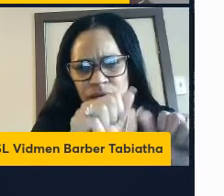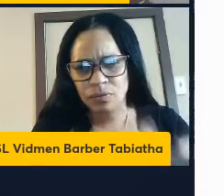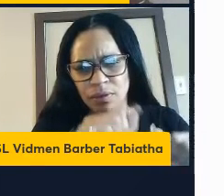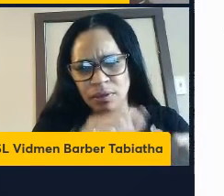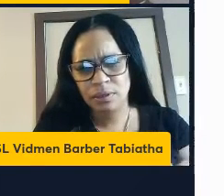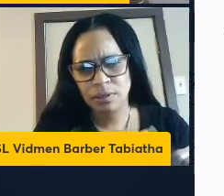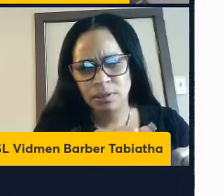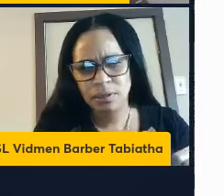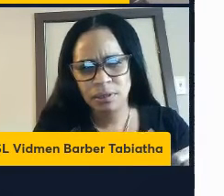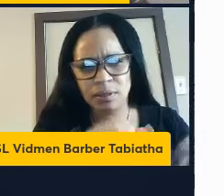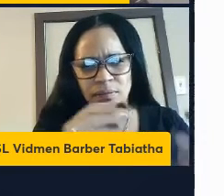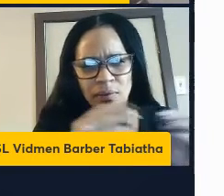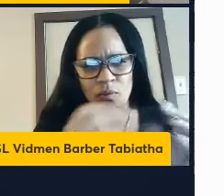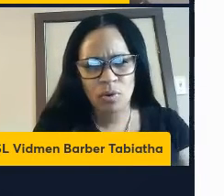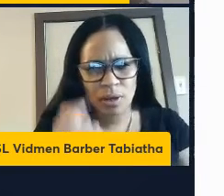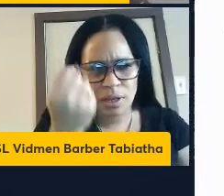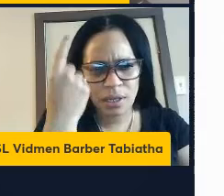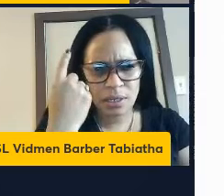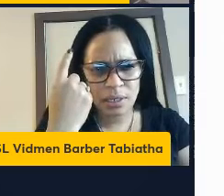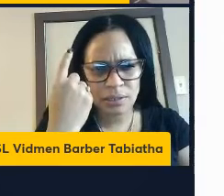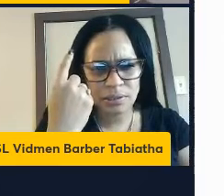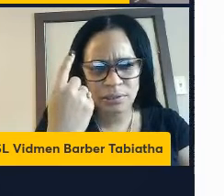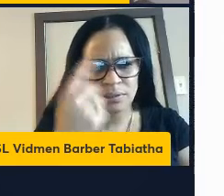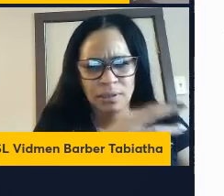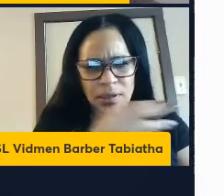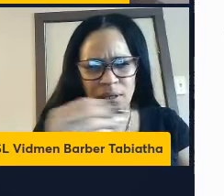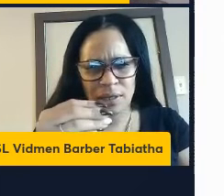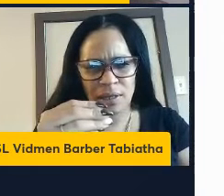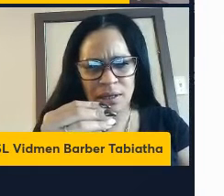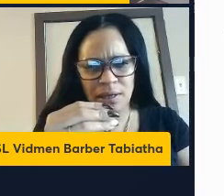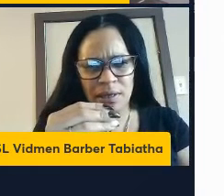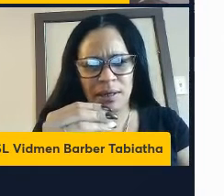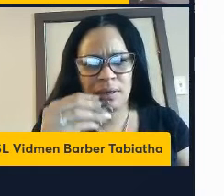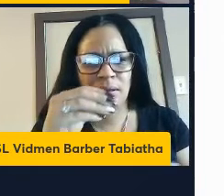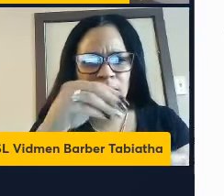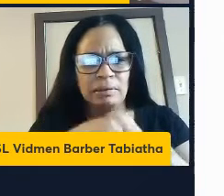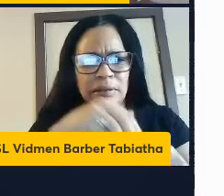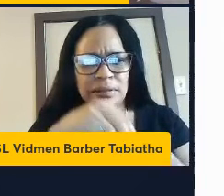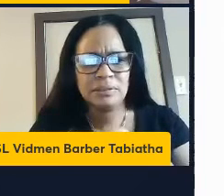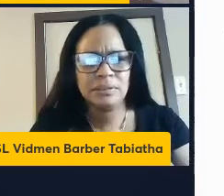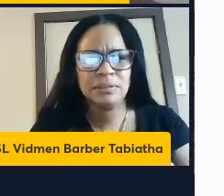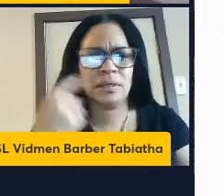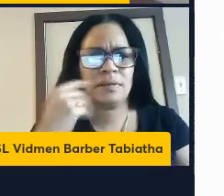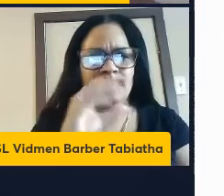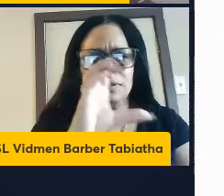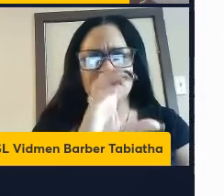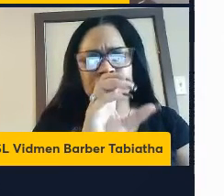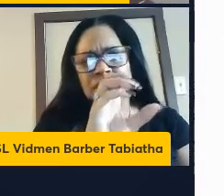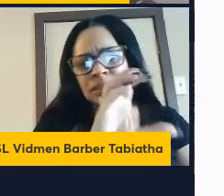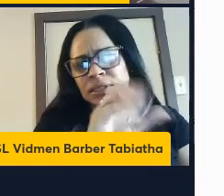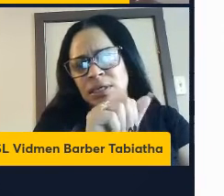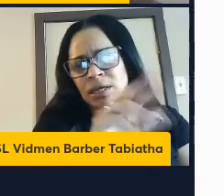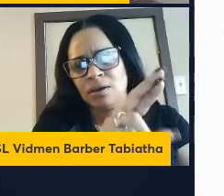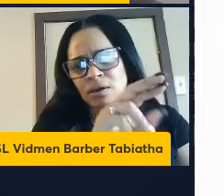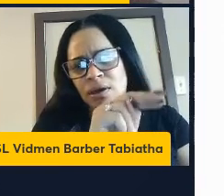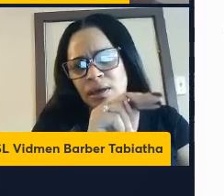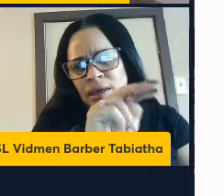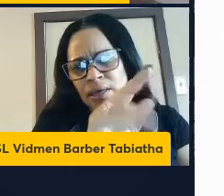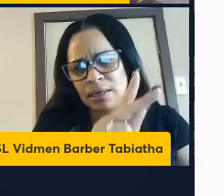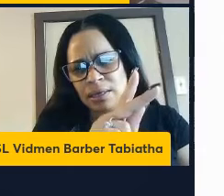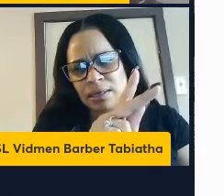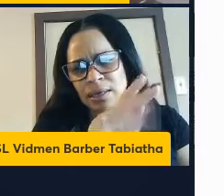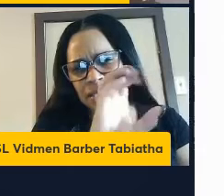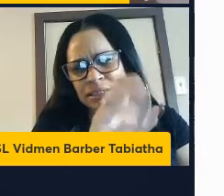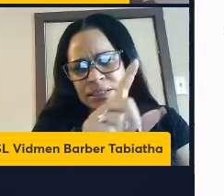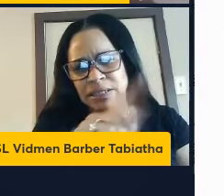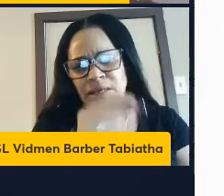understand the mechanistic insights and signaling processes. And that can perhaps help to